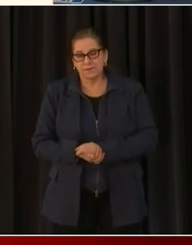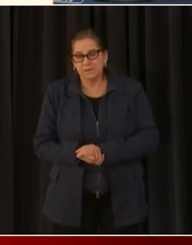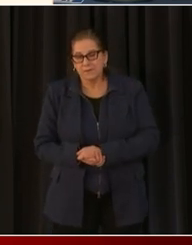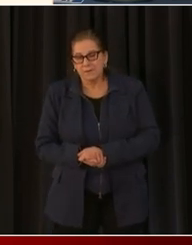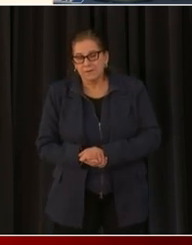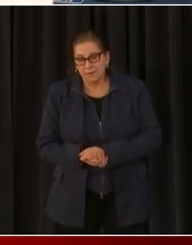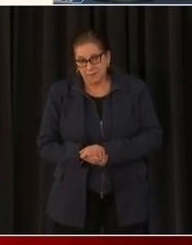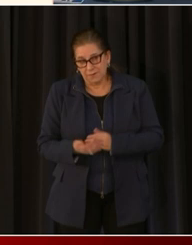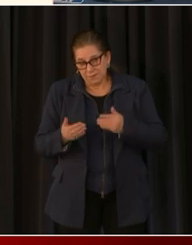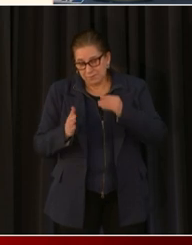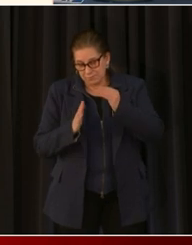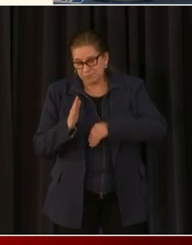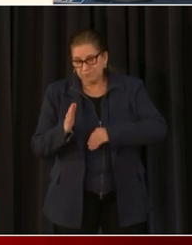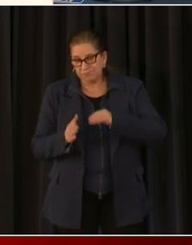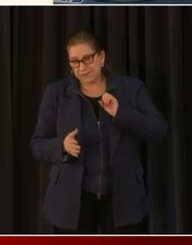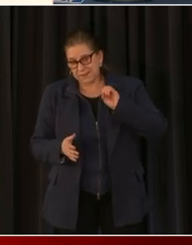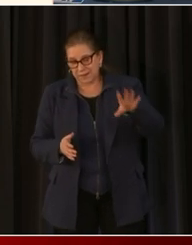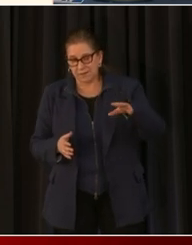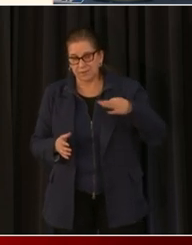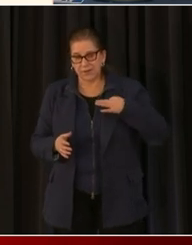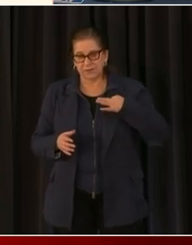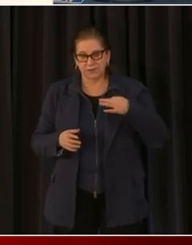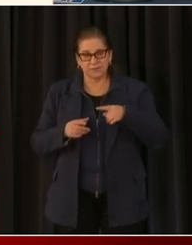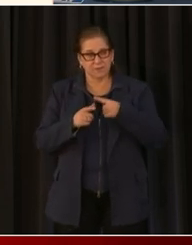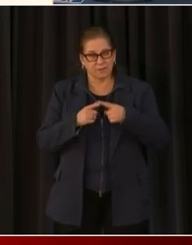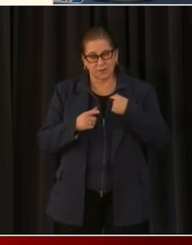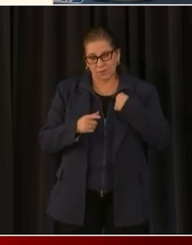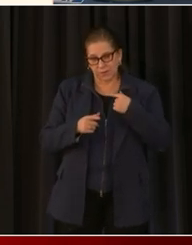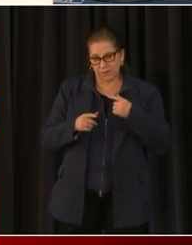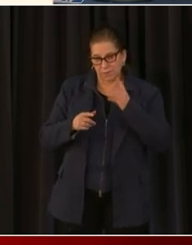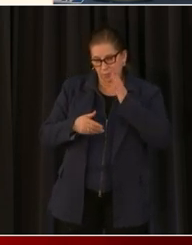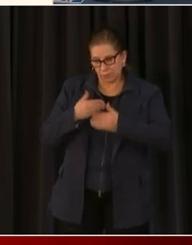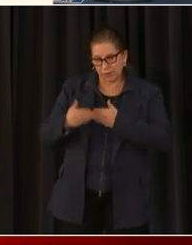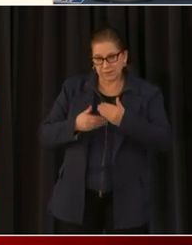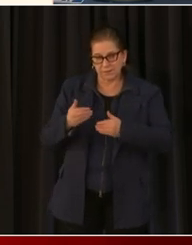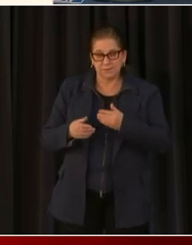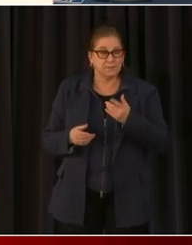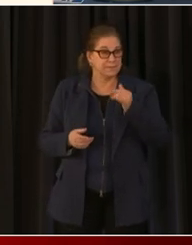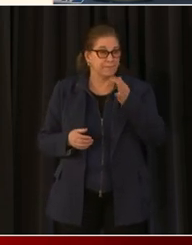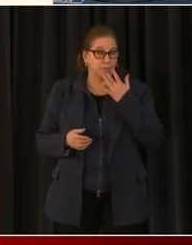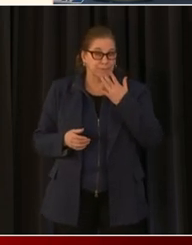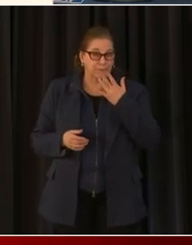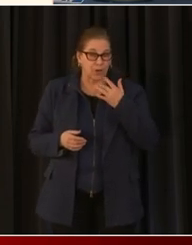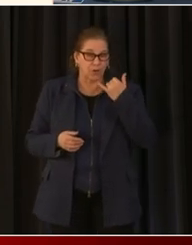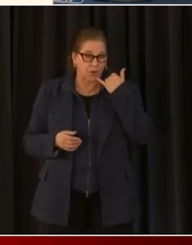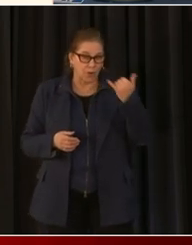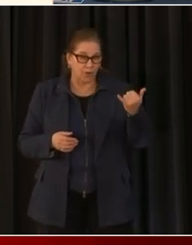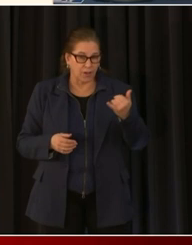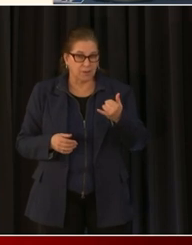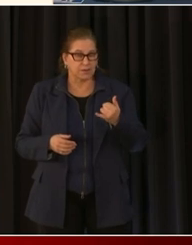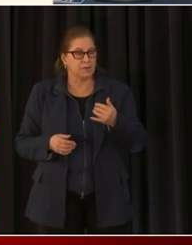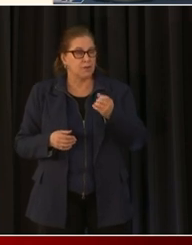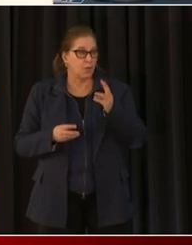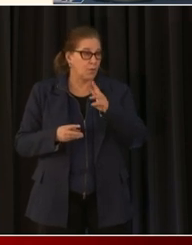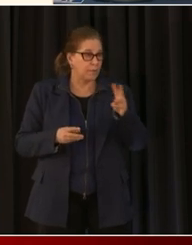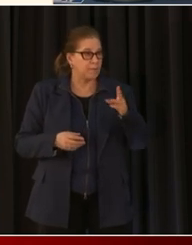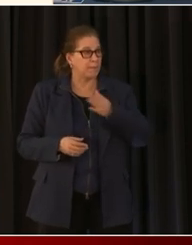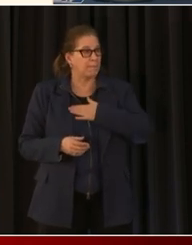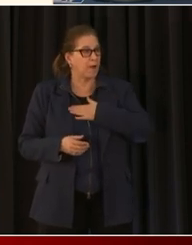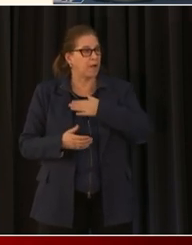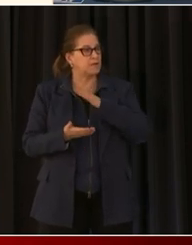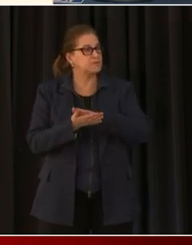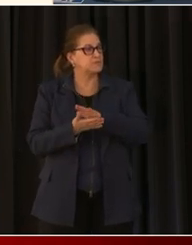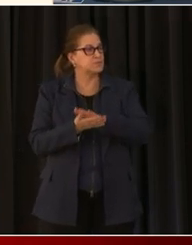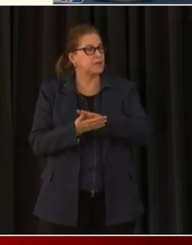that application so we can begin the matching process. And again, you can call the My School DC office or go to the My